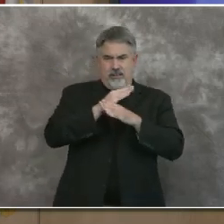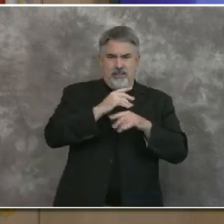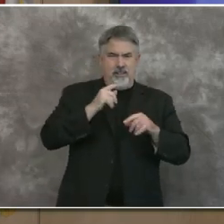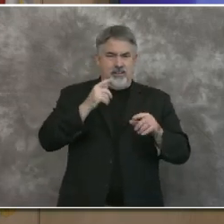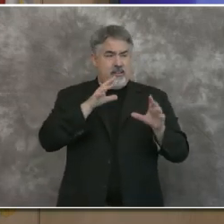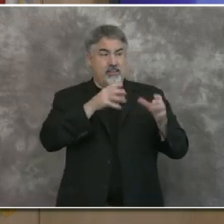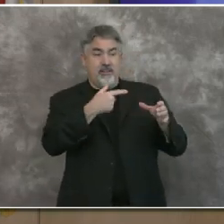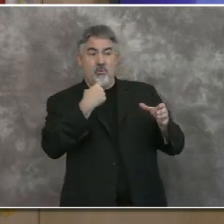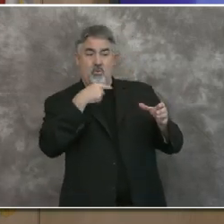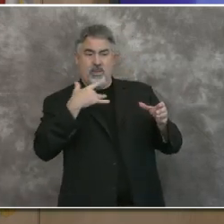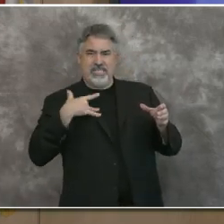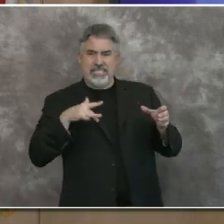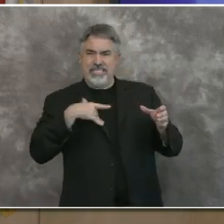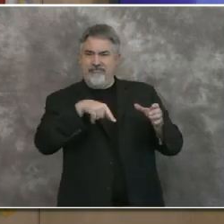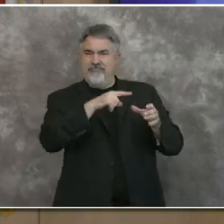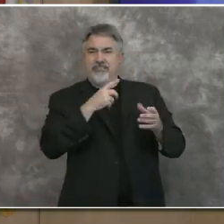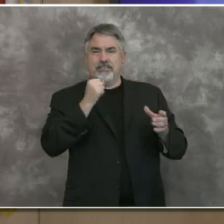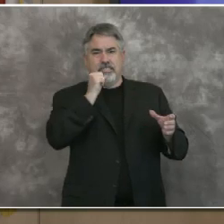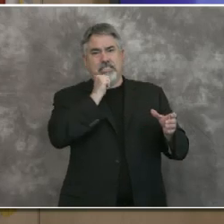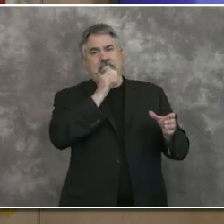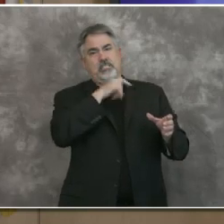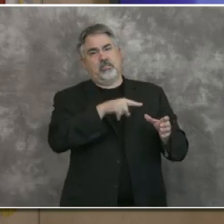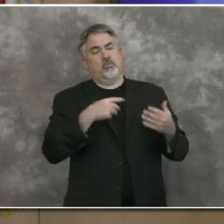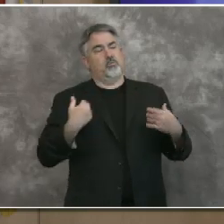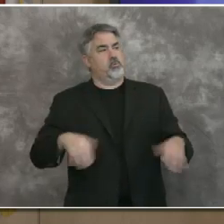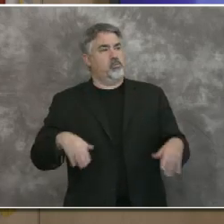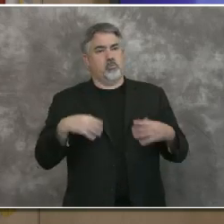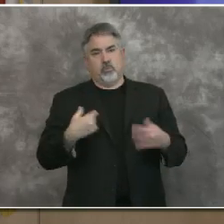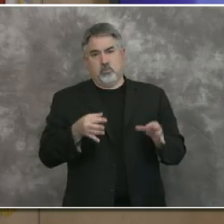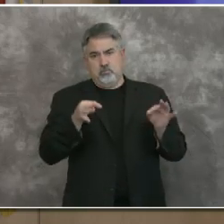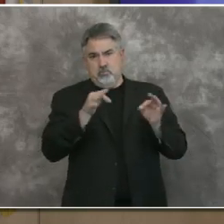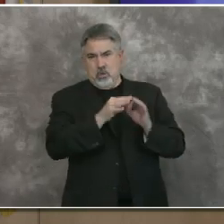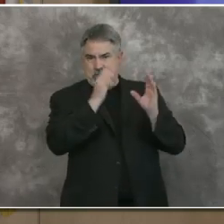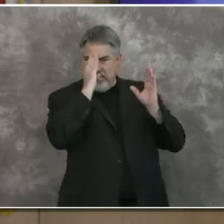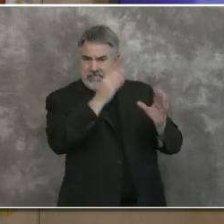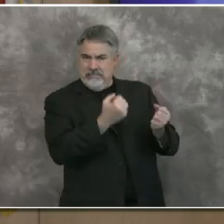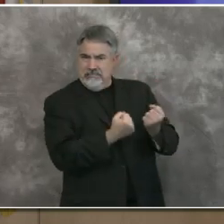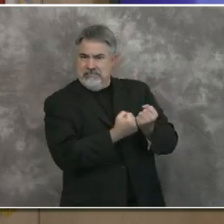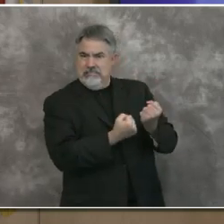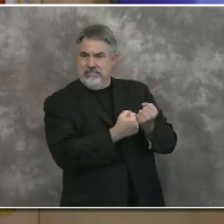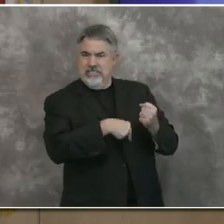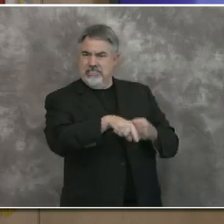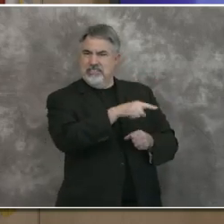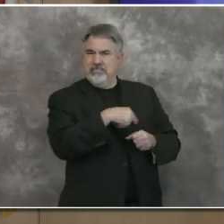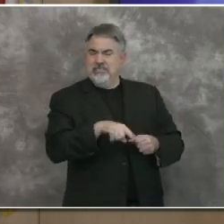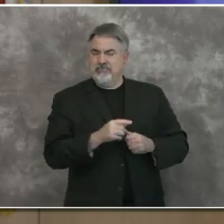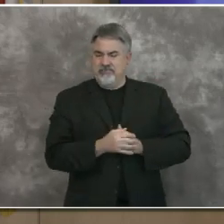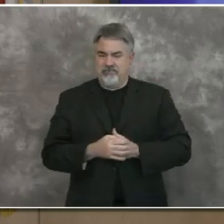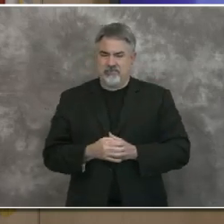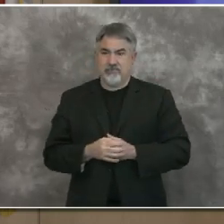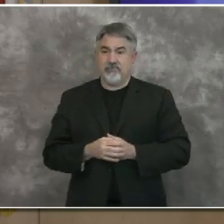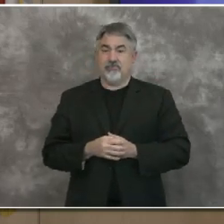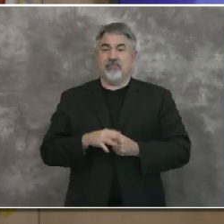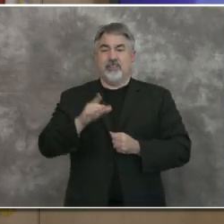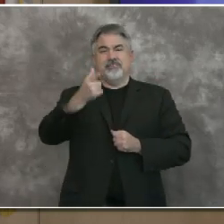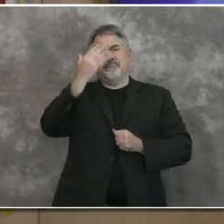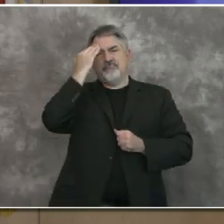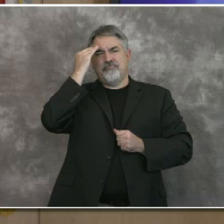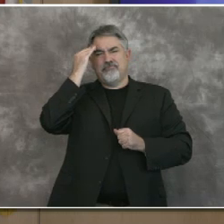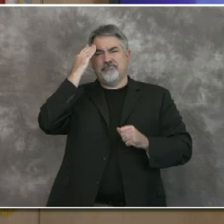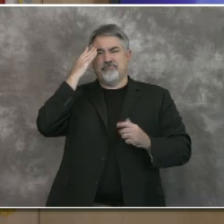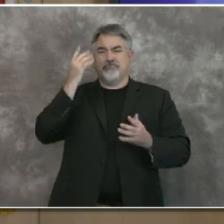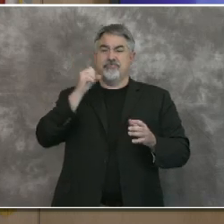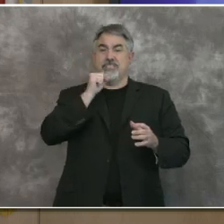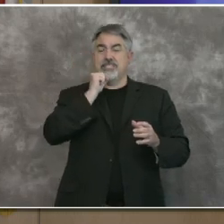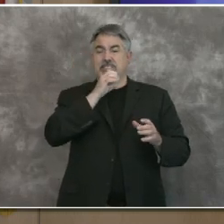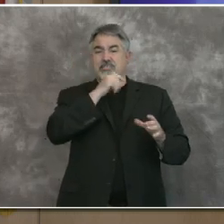know our senior citizens are particularly at risk from the impacts of coronavirus, and we know that a lot of them do have